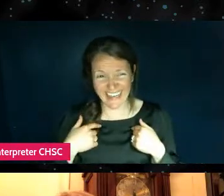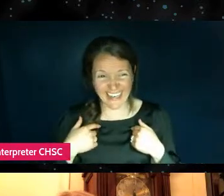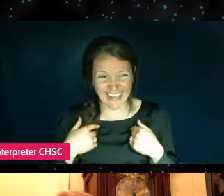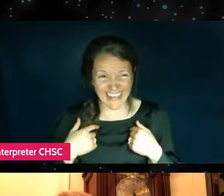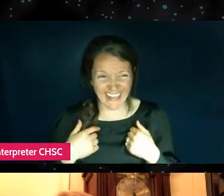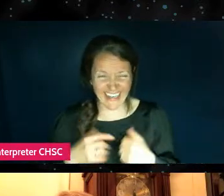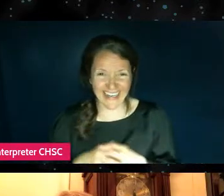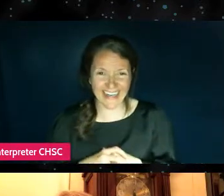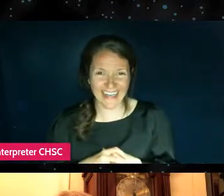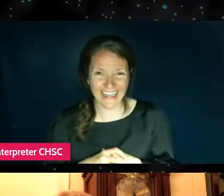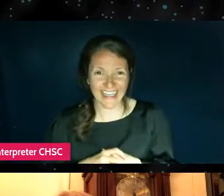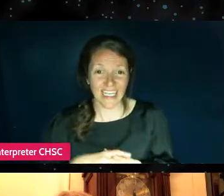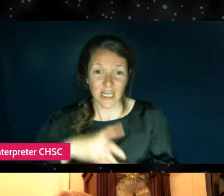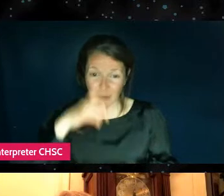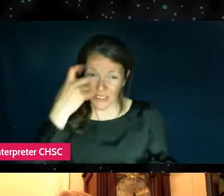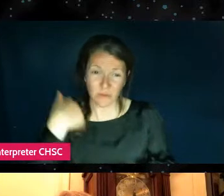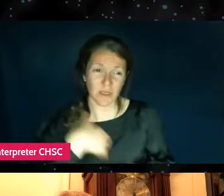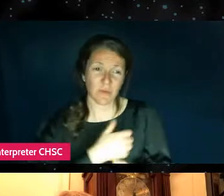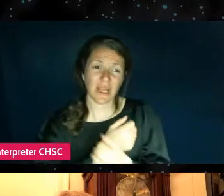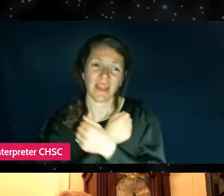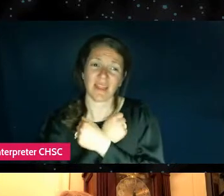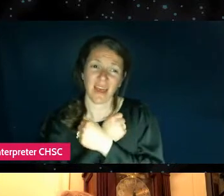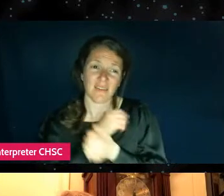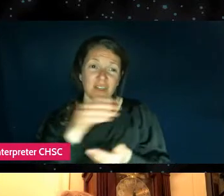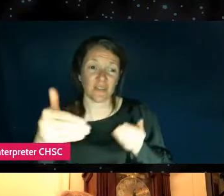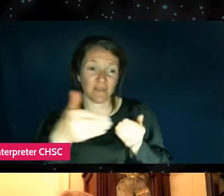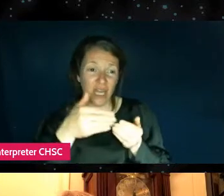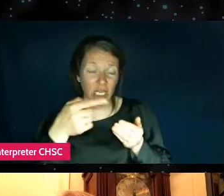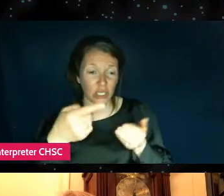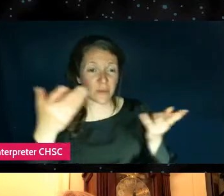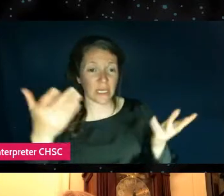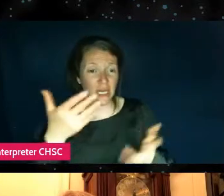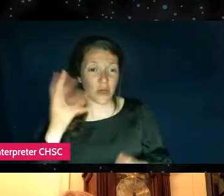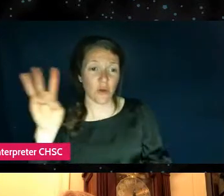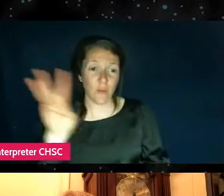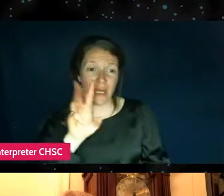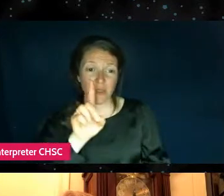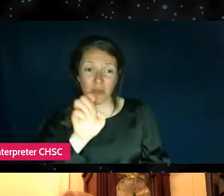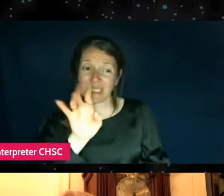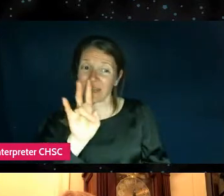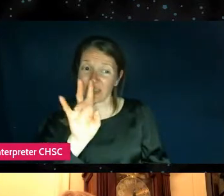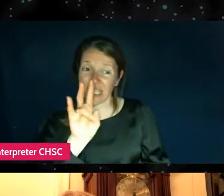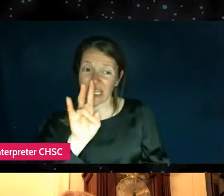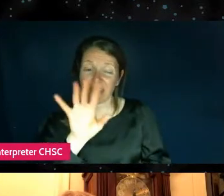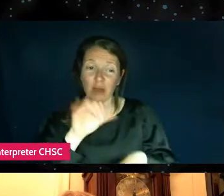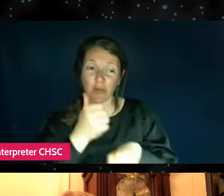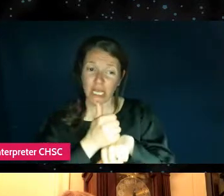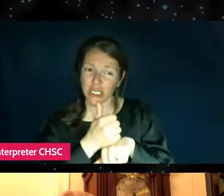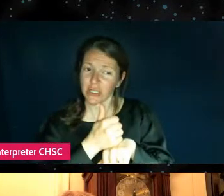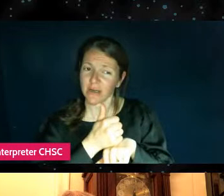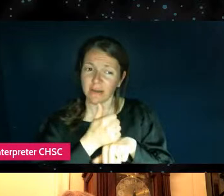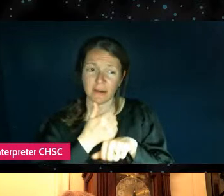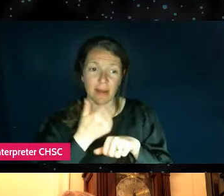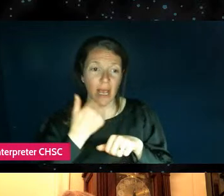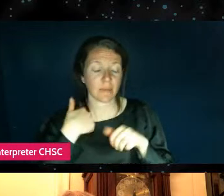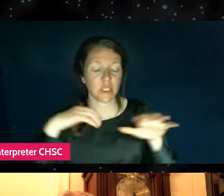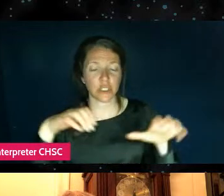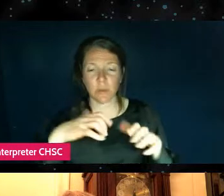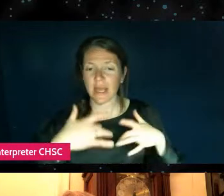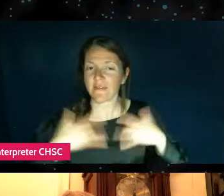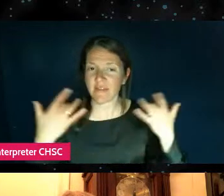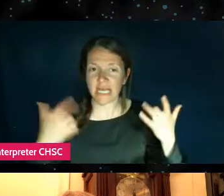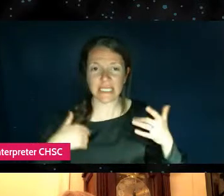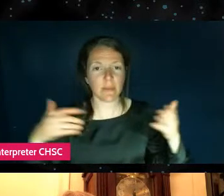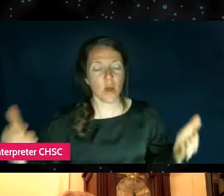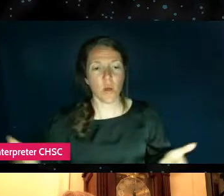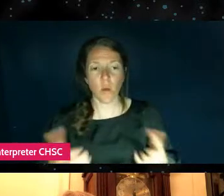because I think we would love to have you here at West 117 Foundation sometime. We're going to be doing all kinds of events, and I'm going to be hosting all